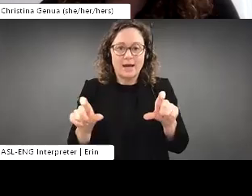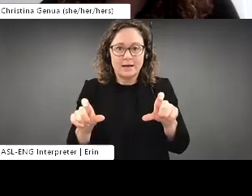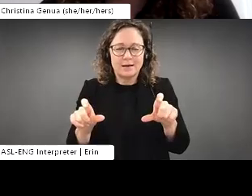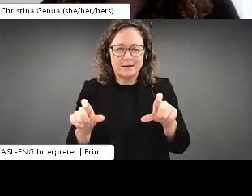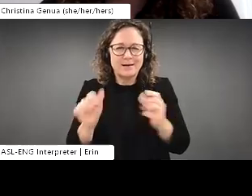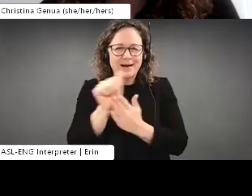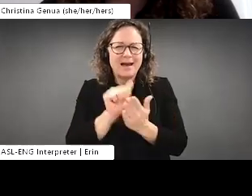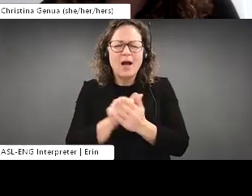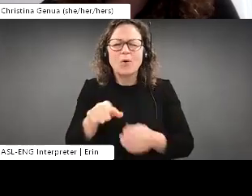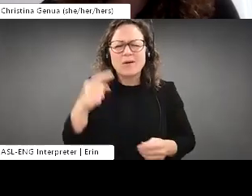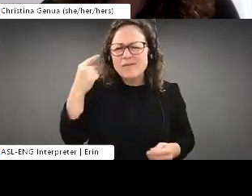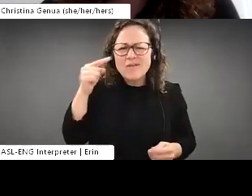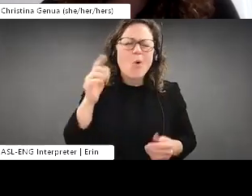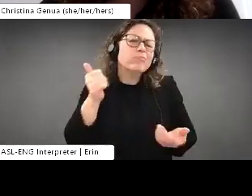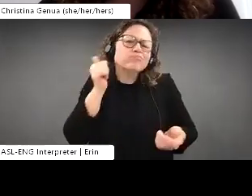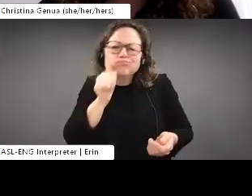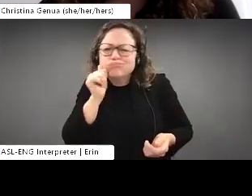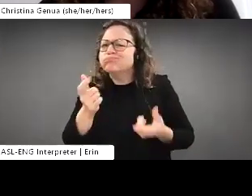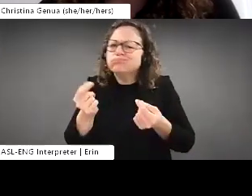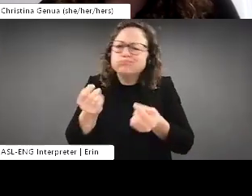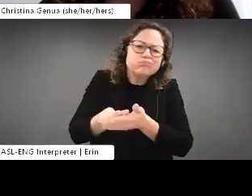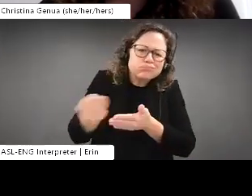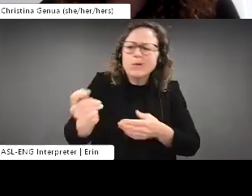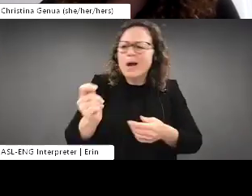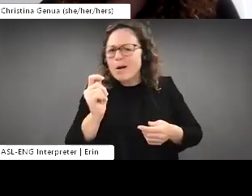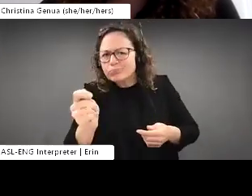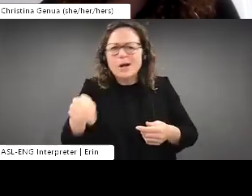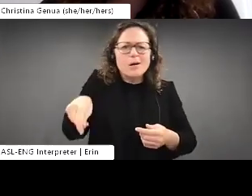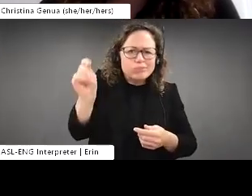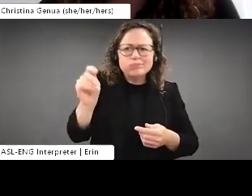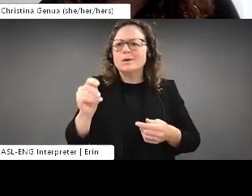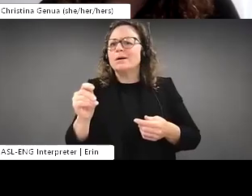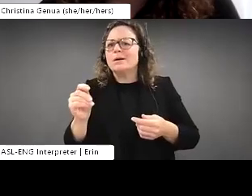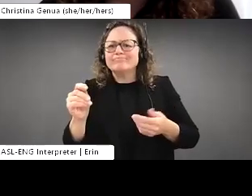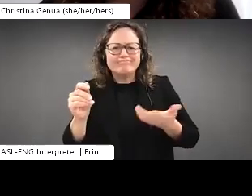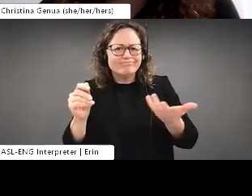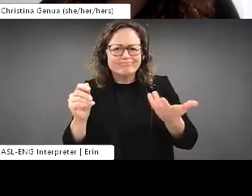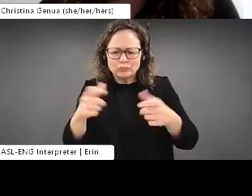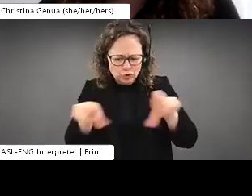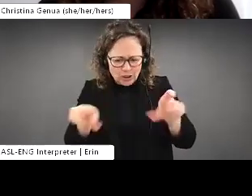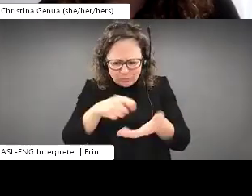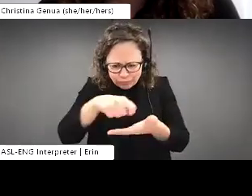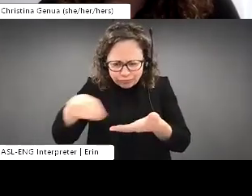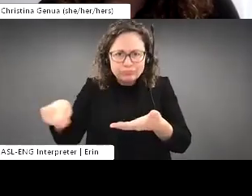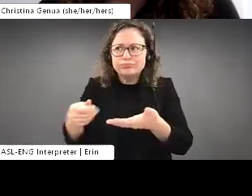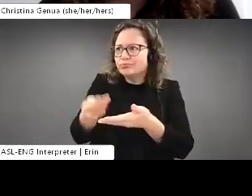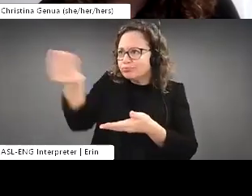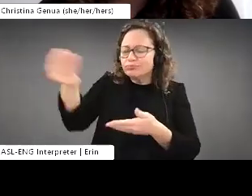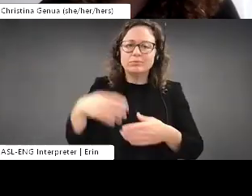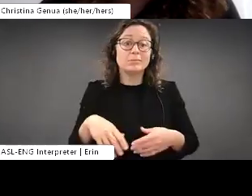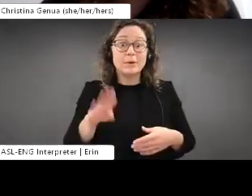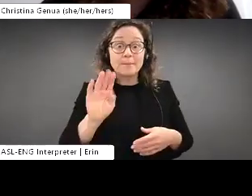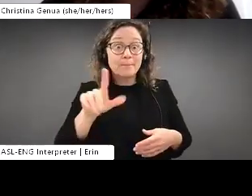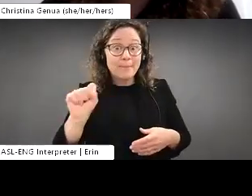day-to-day transactions. So you can write checks on this account, you can pay bills, you can